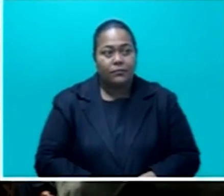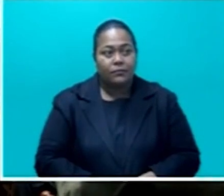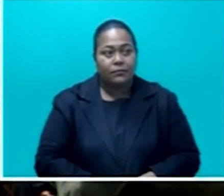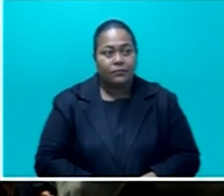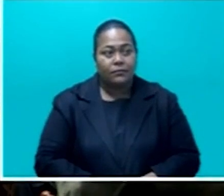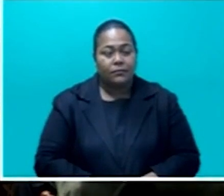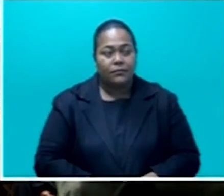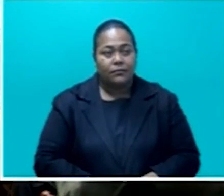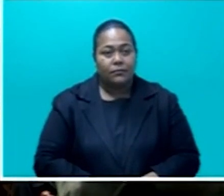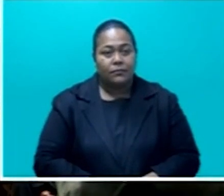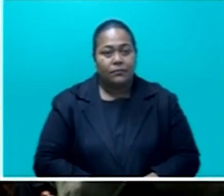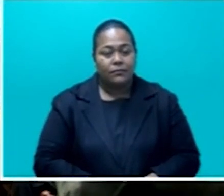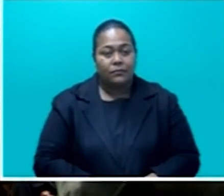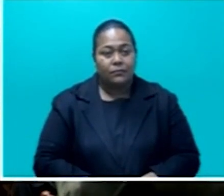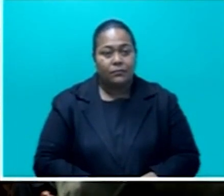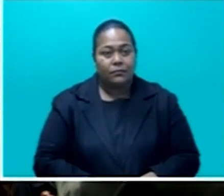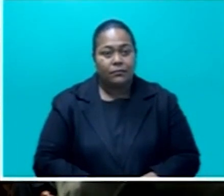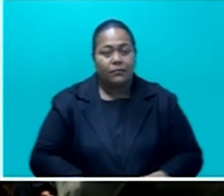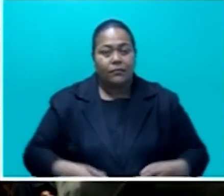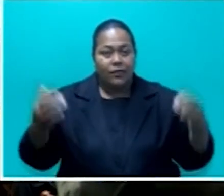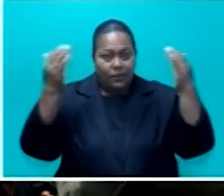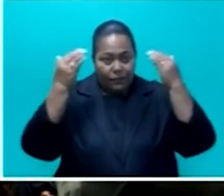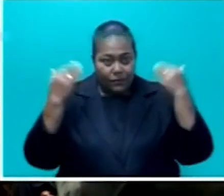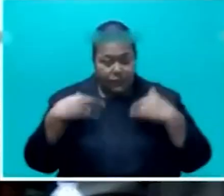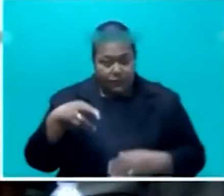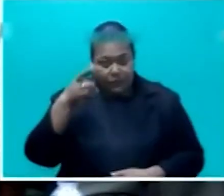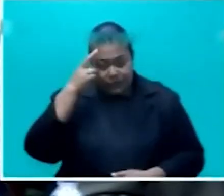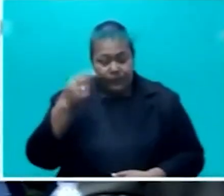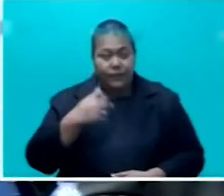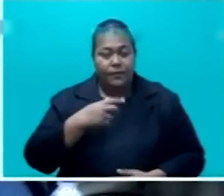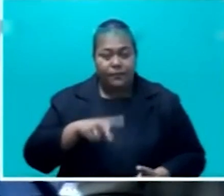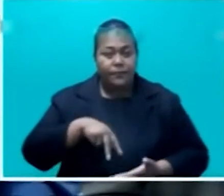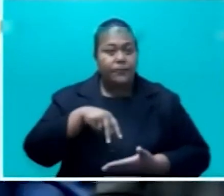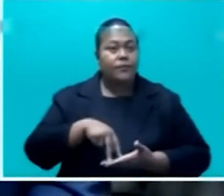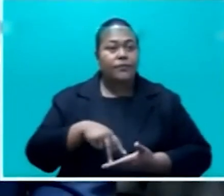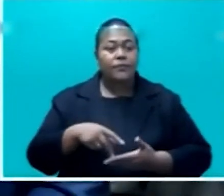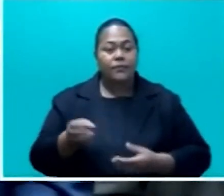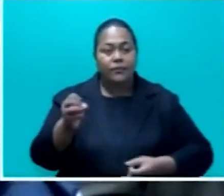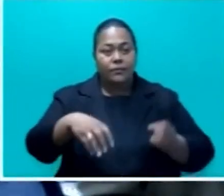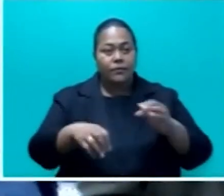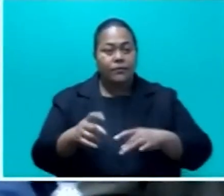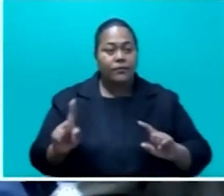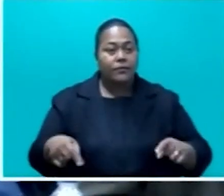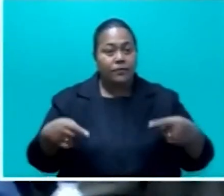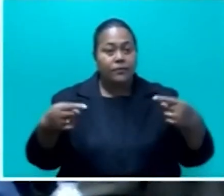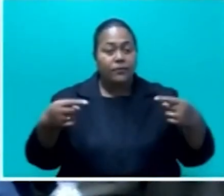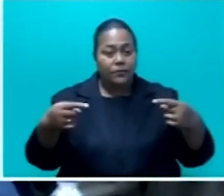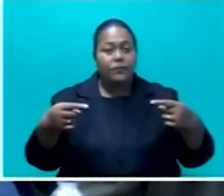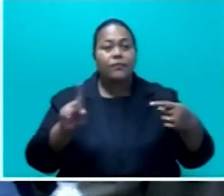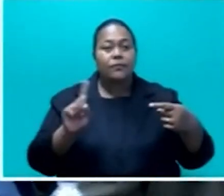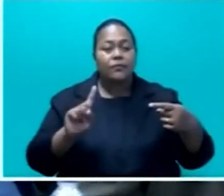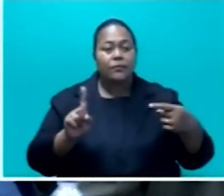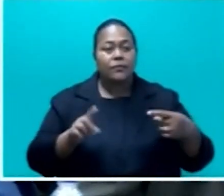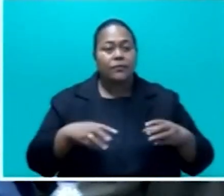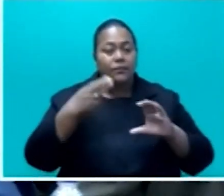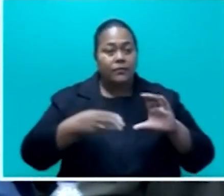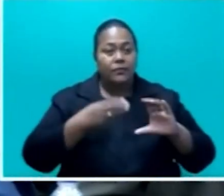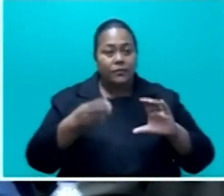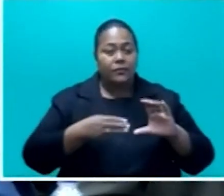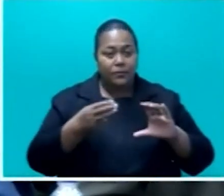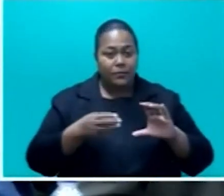Mr. Speaker, sir, I rise to contribute to the debate of the Media Industry Development Repeal